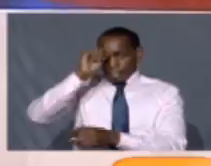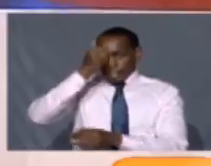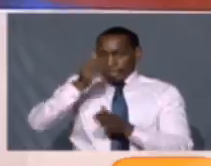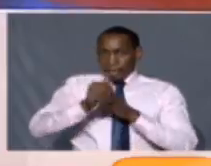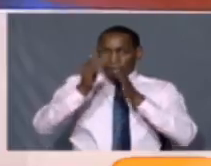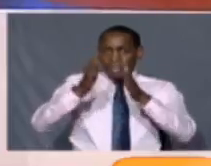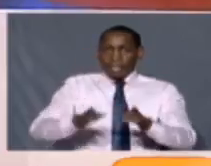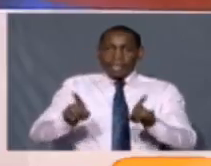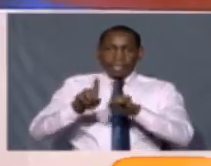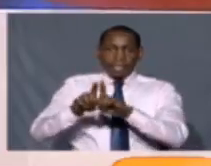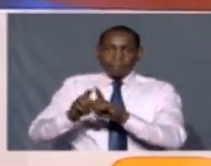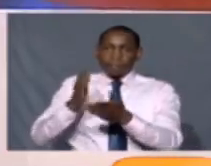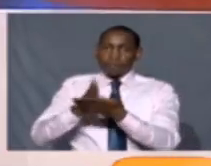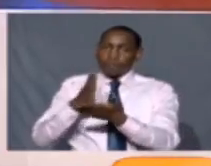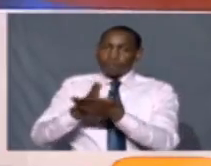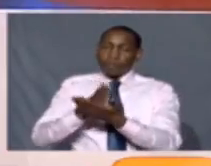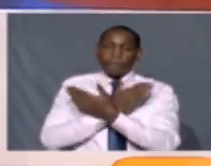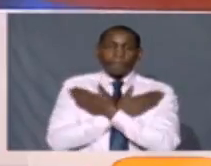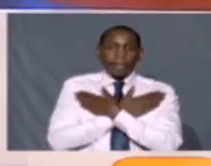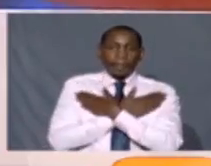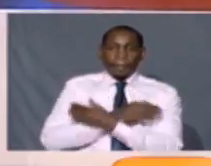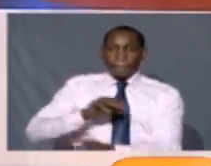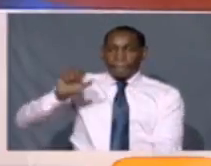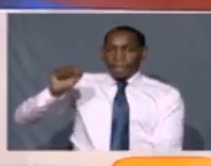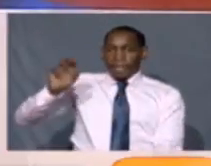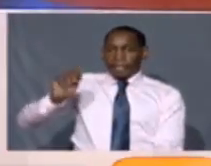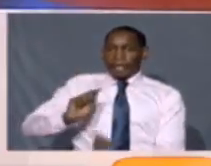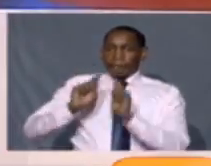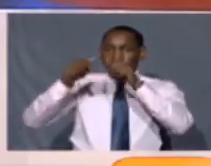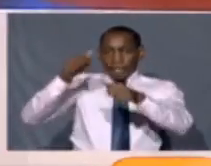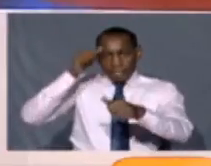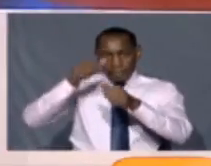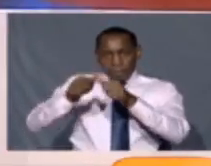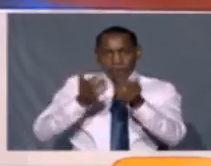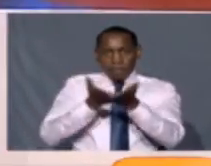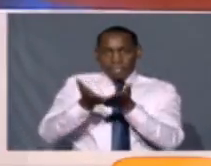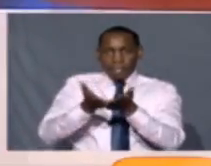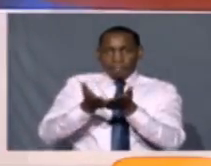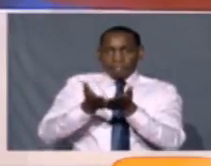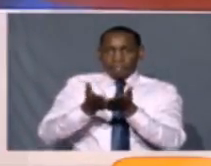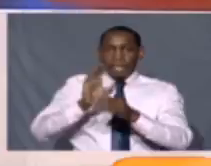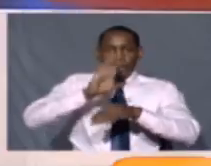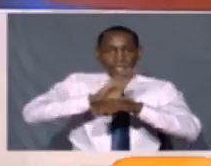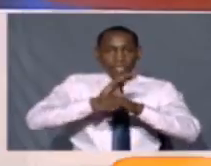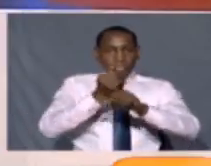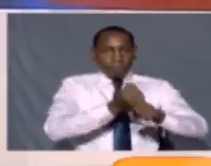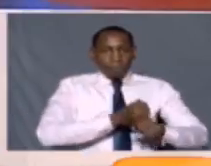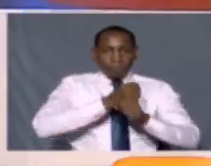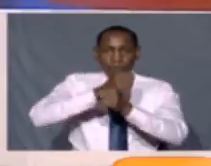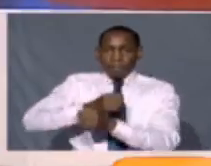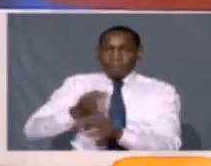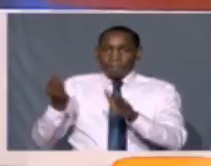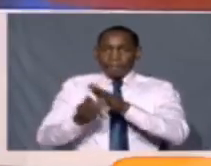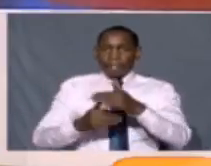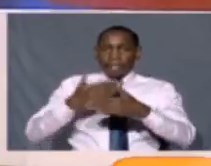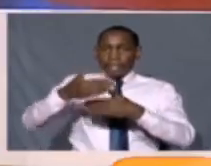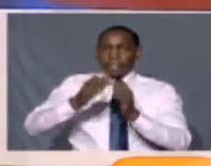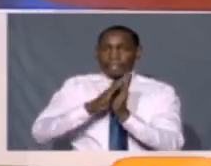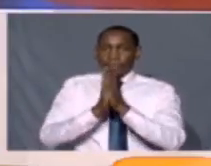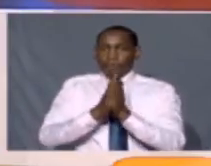was also a true friend. Sam Gituku attended the memorial service at the All Saints Cathedral and filed this